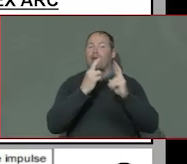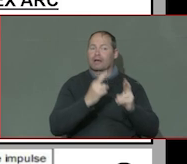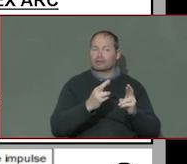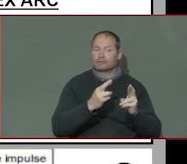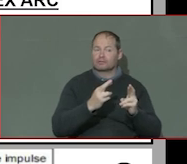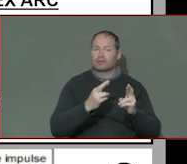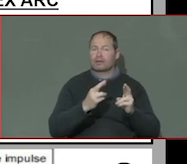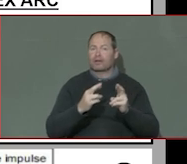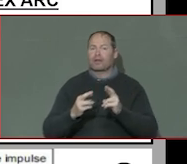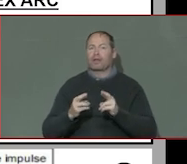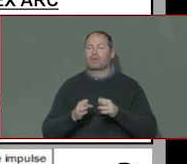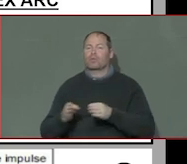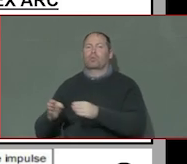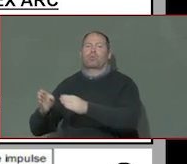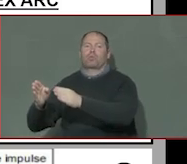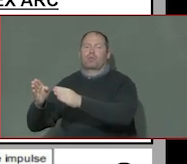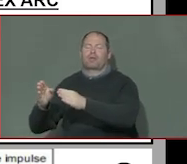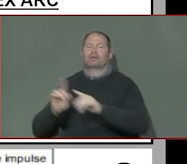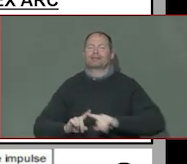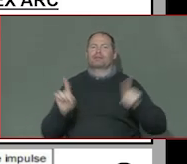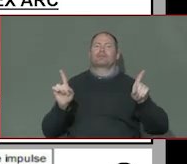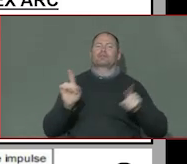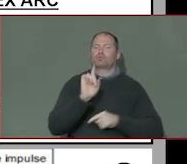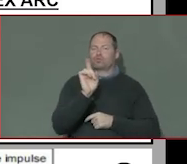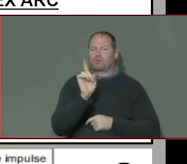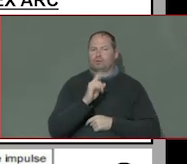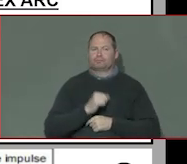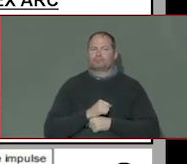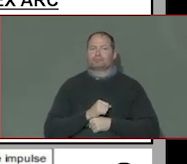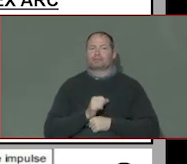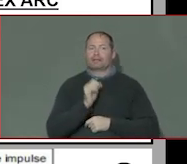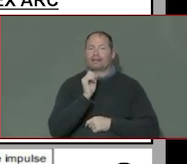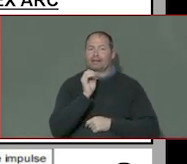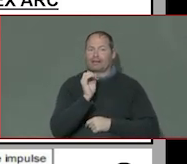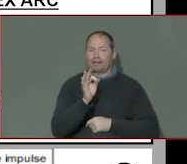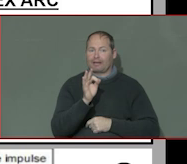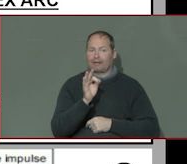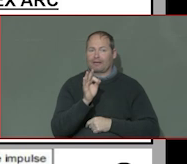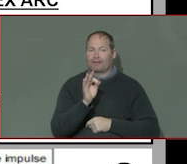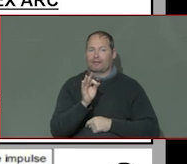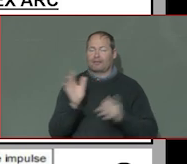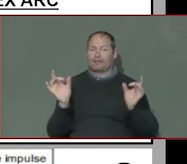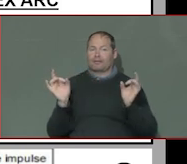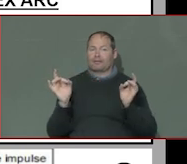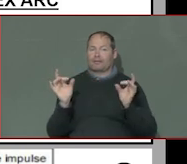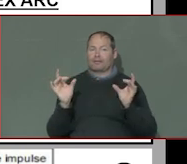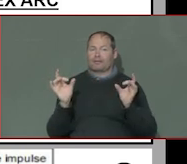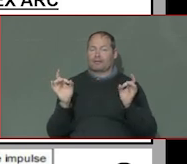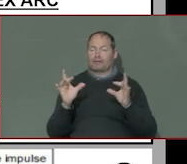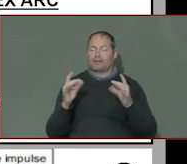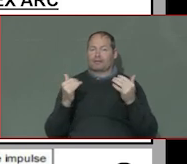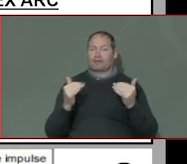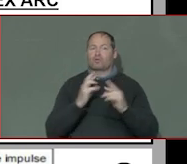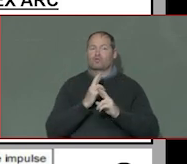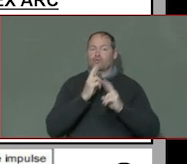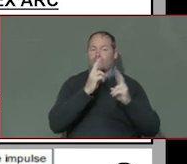the pathway. So the moment we use a receptor and we are going to react to it